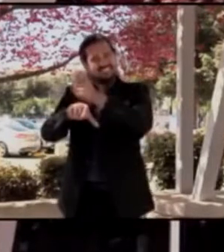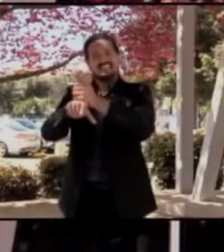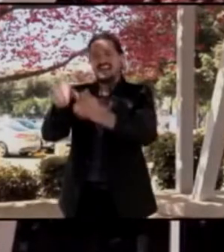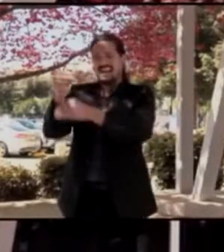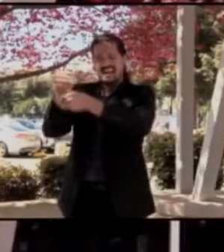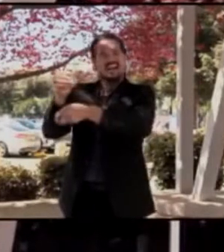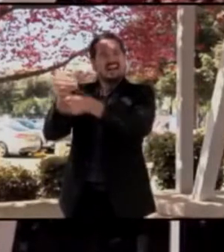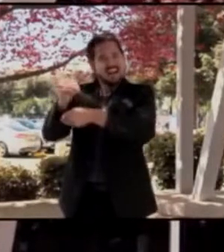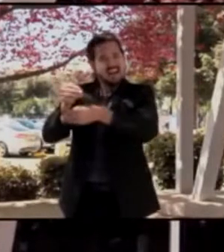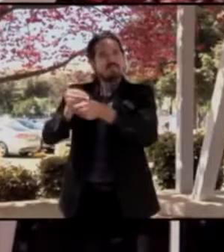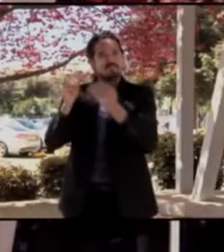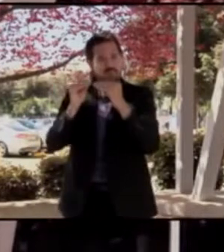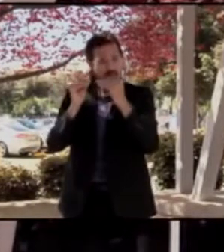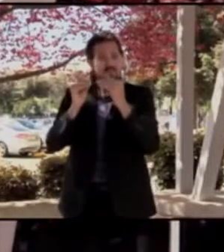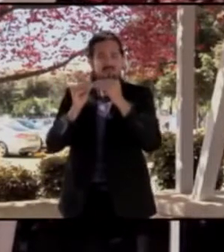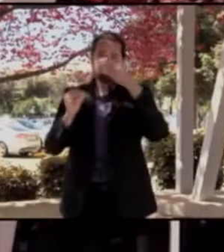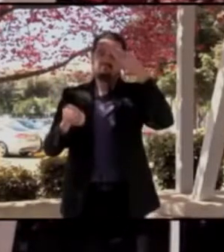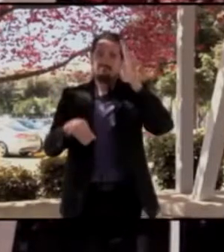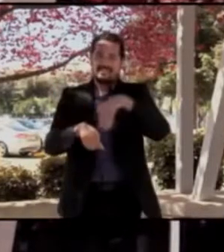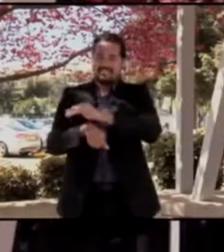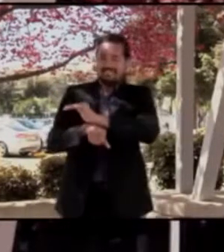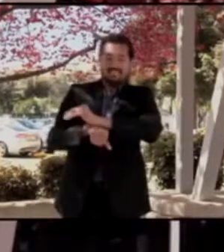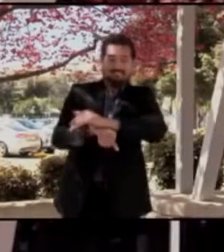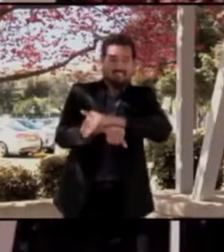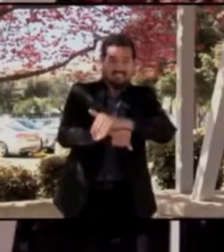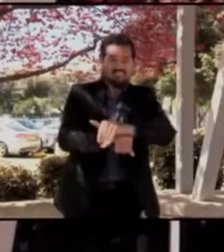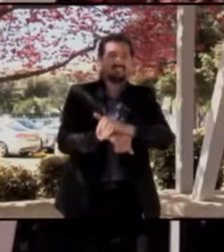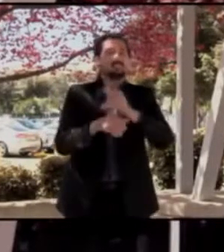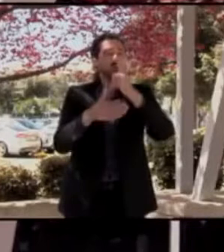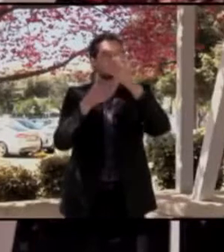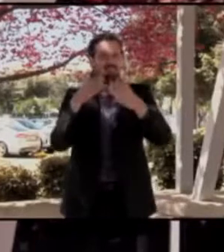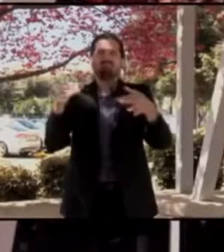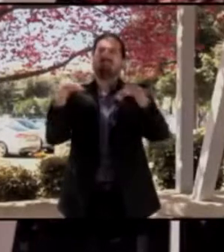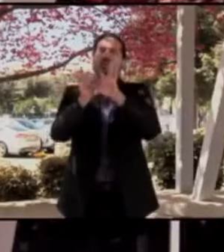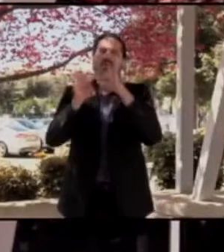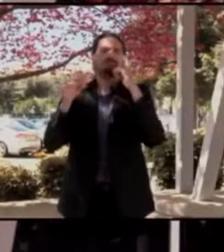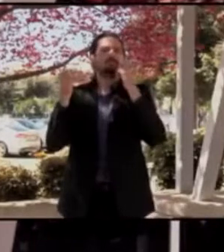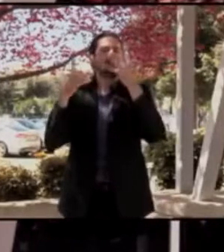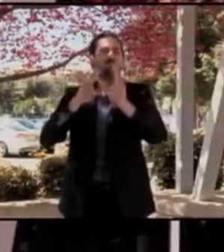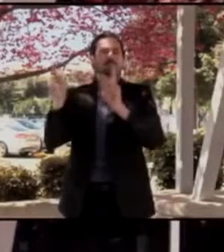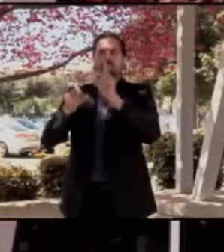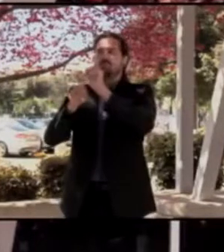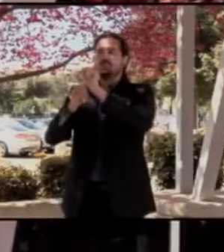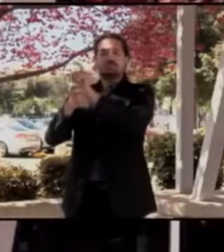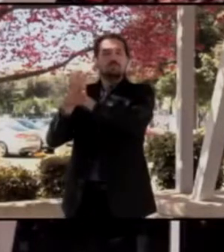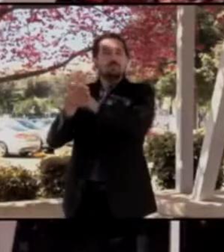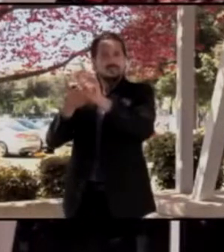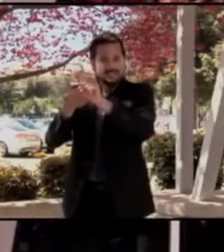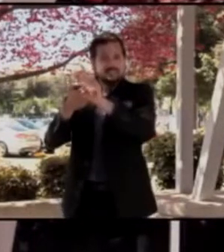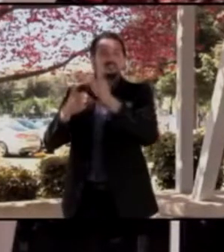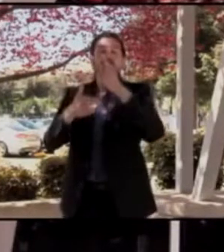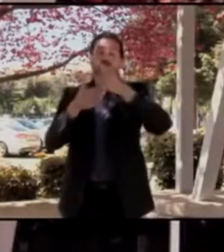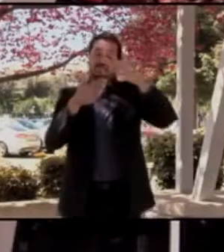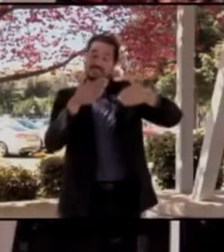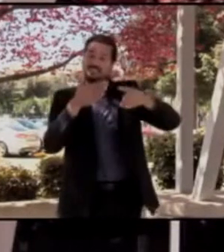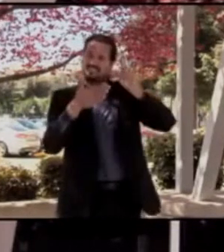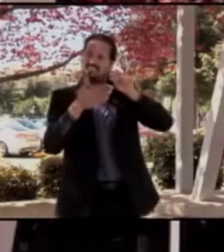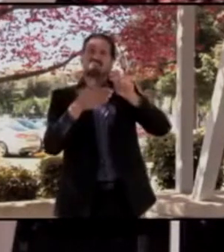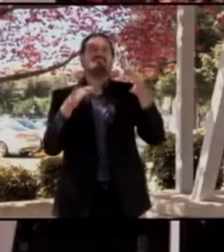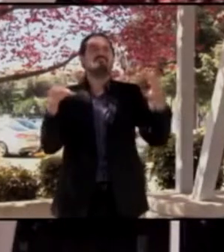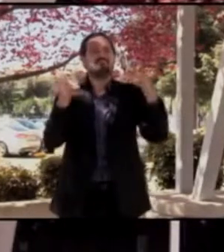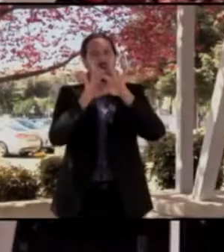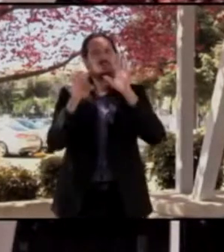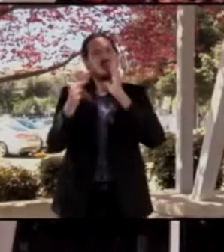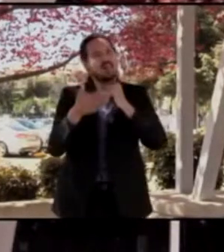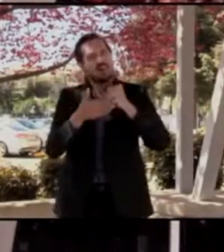and weekends are really critical time to have vaccination available. Rocio, do you have any particulars you want to add